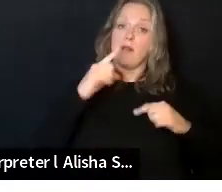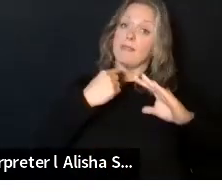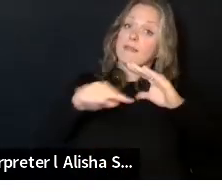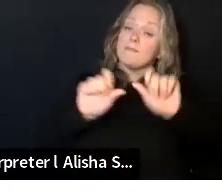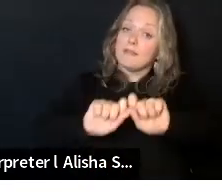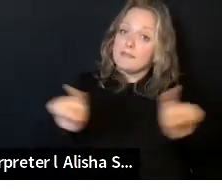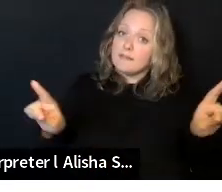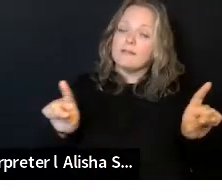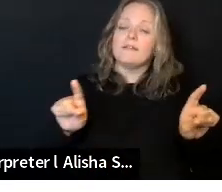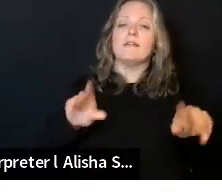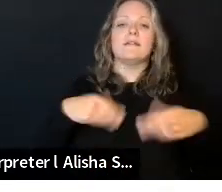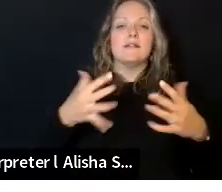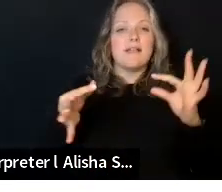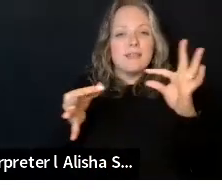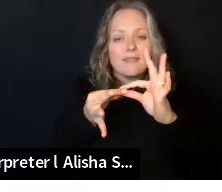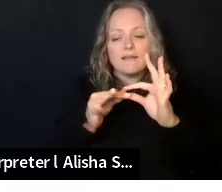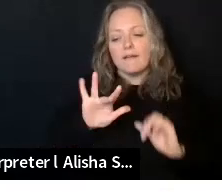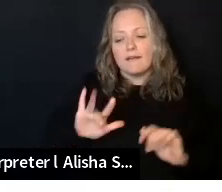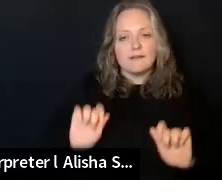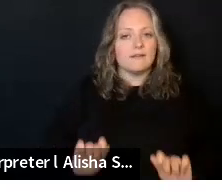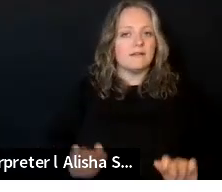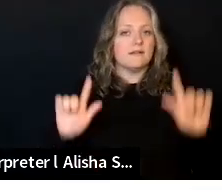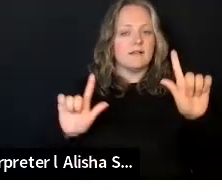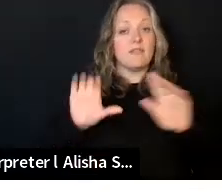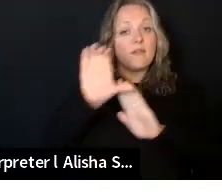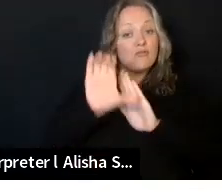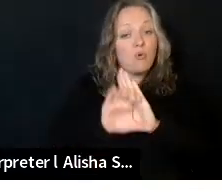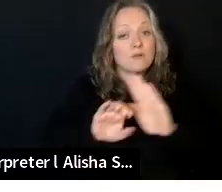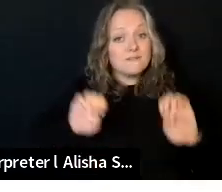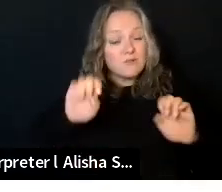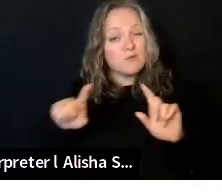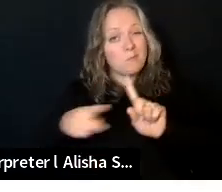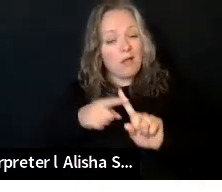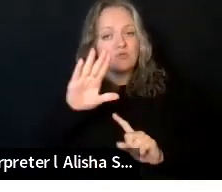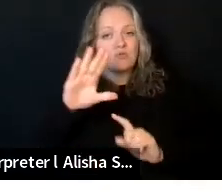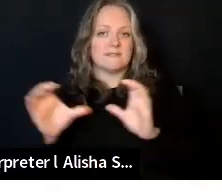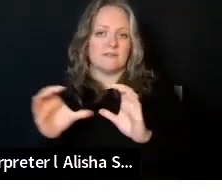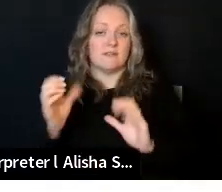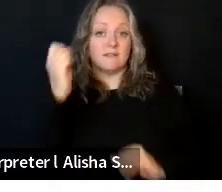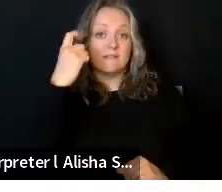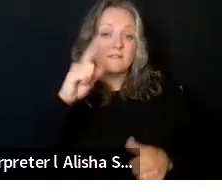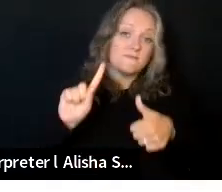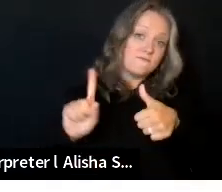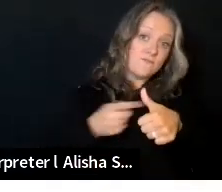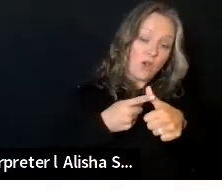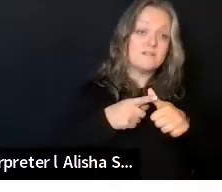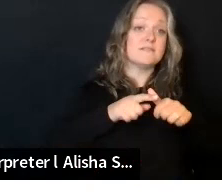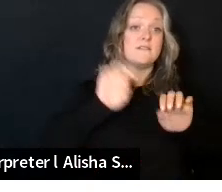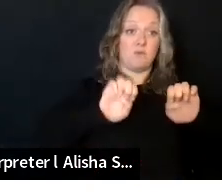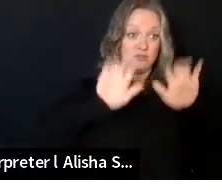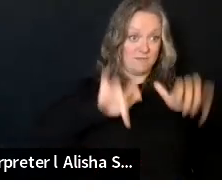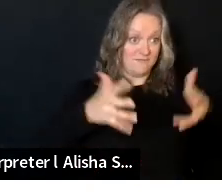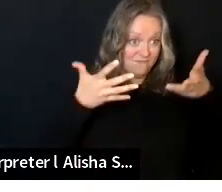link to access the session evaluation, then your certificate. You must complete the session evaluation to proceed to the